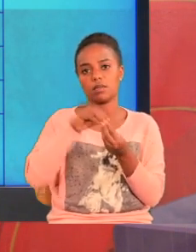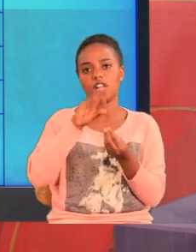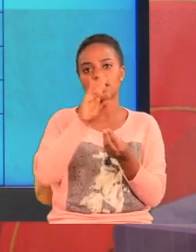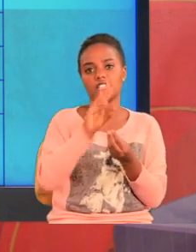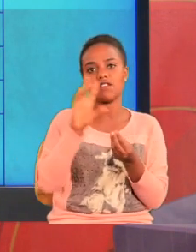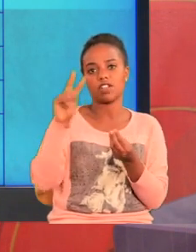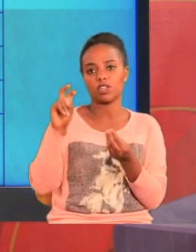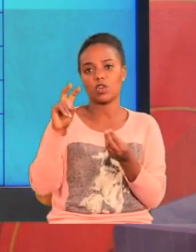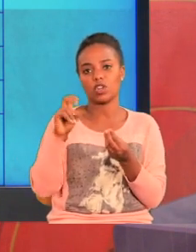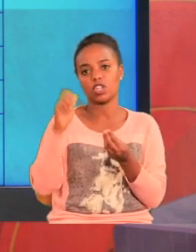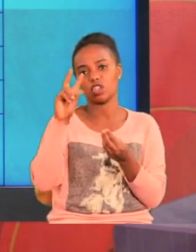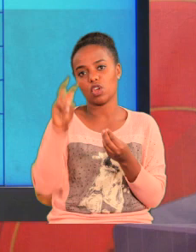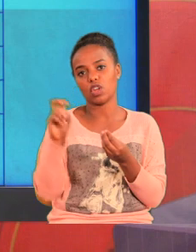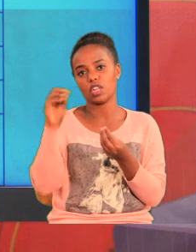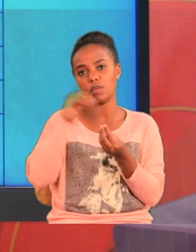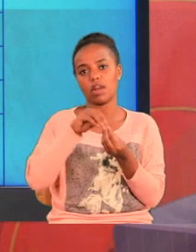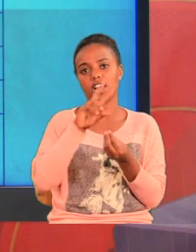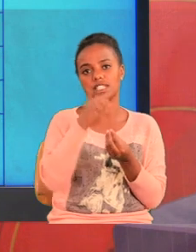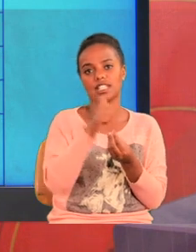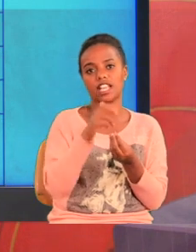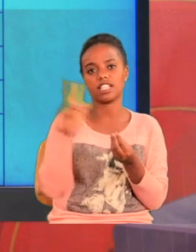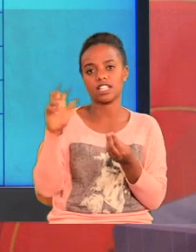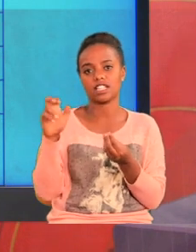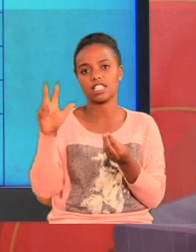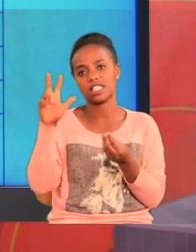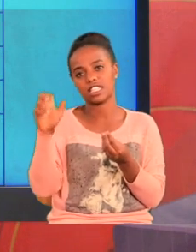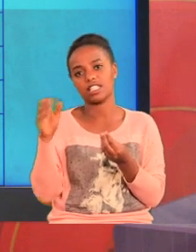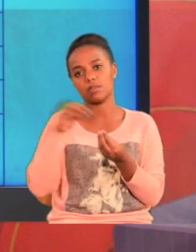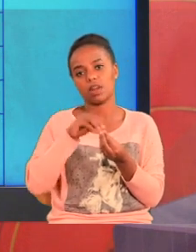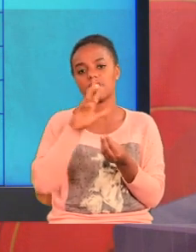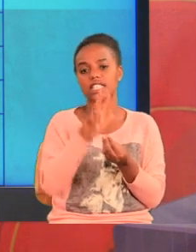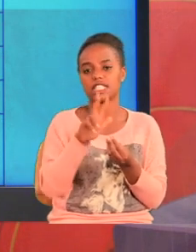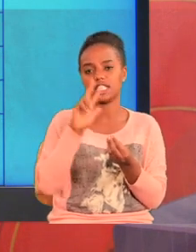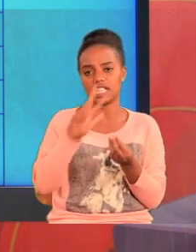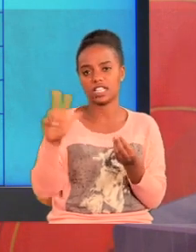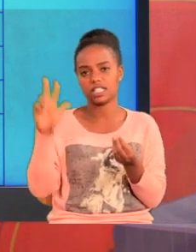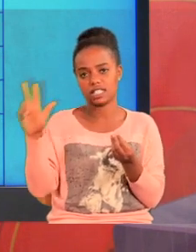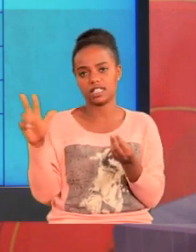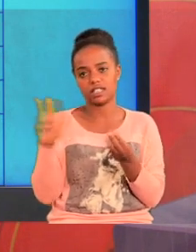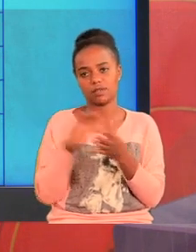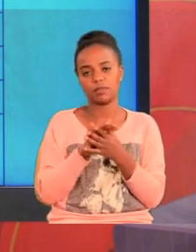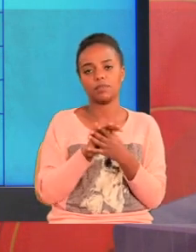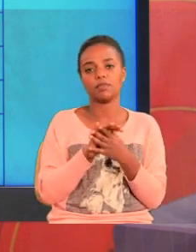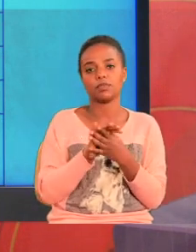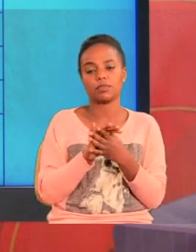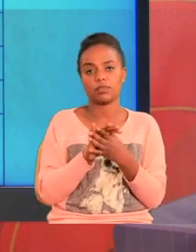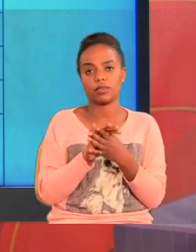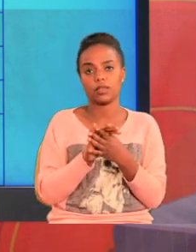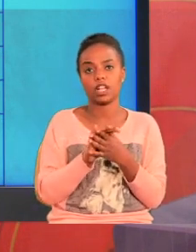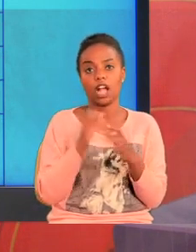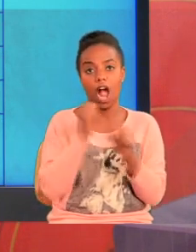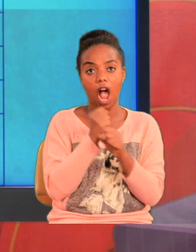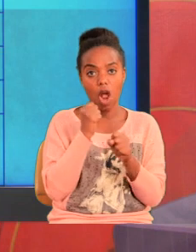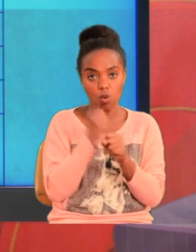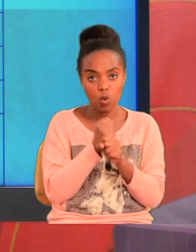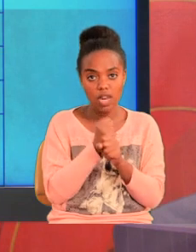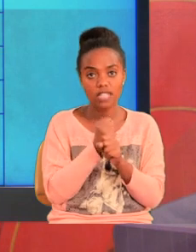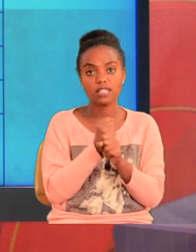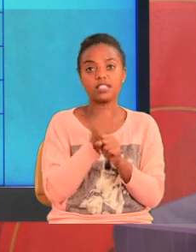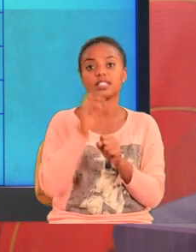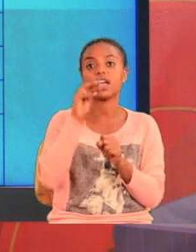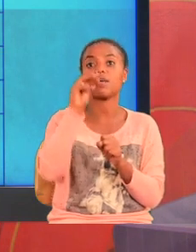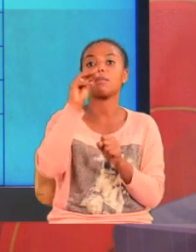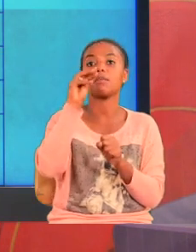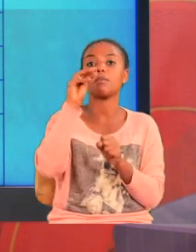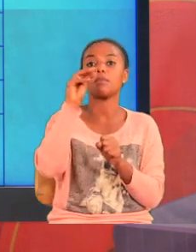20 plus 10, 30, 30 plus 3, 33. And since we need to calculate the mean,